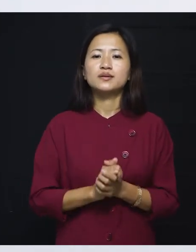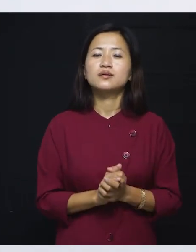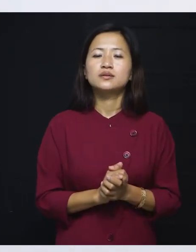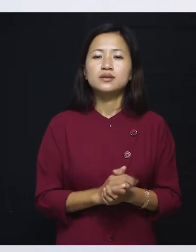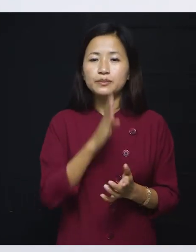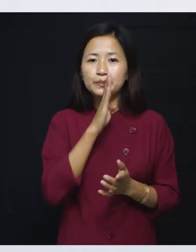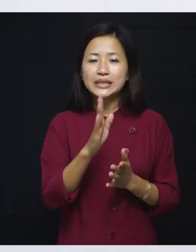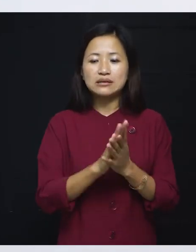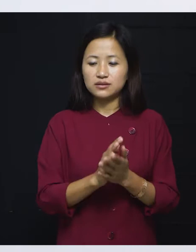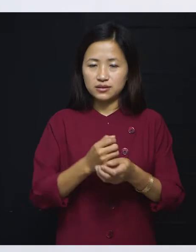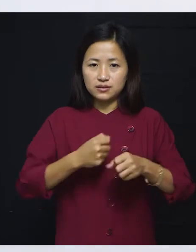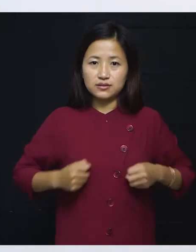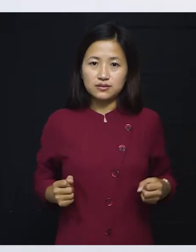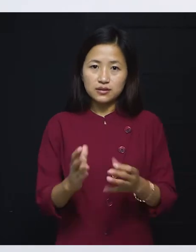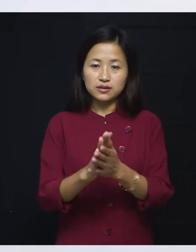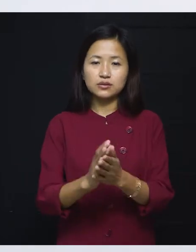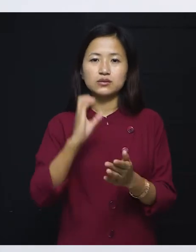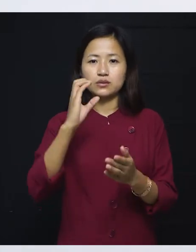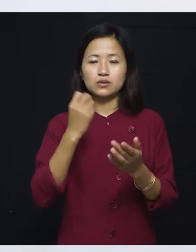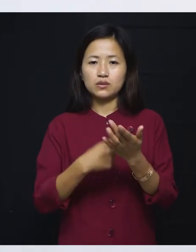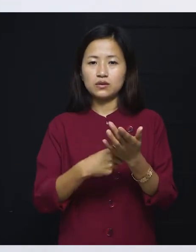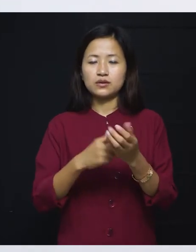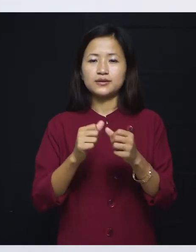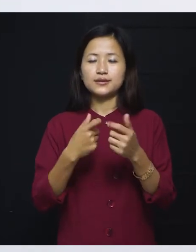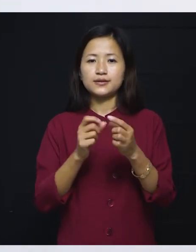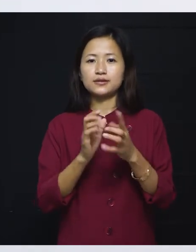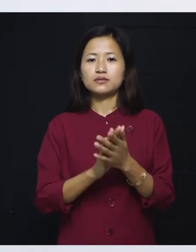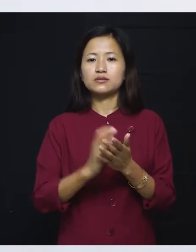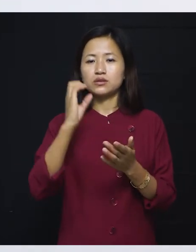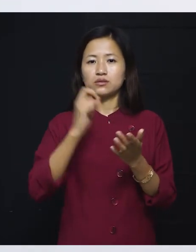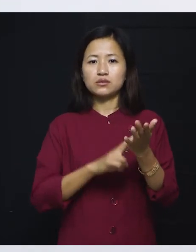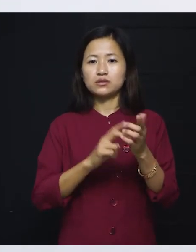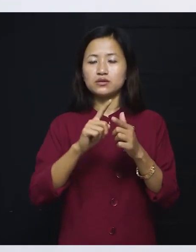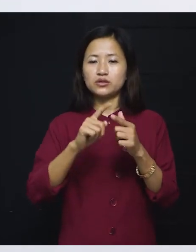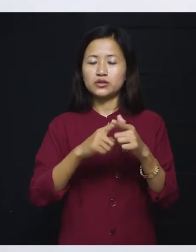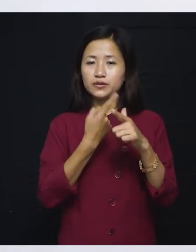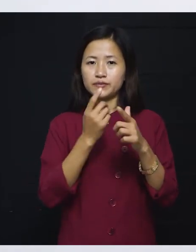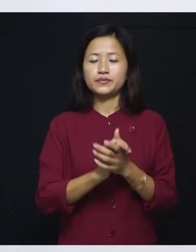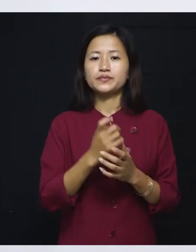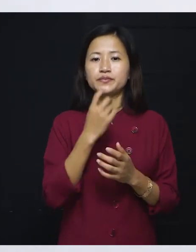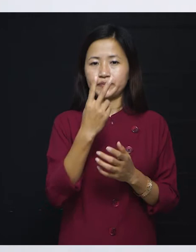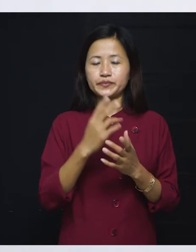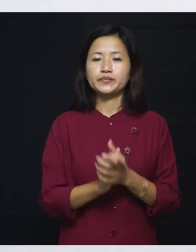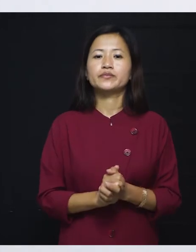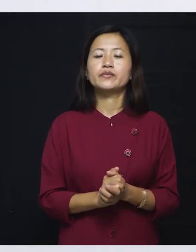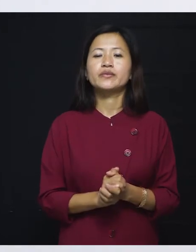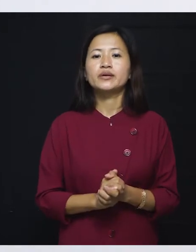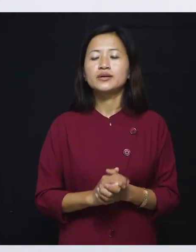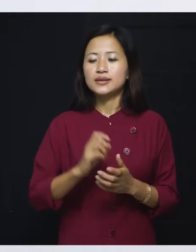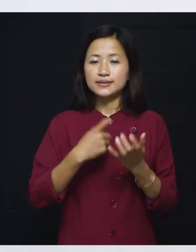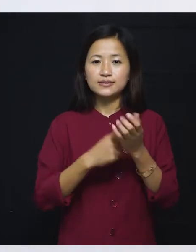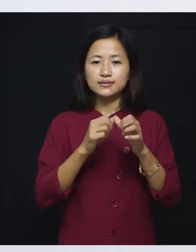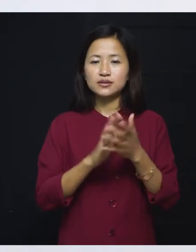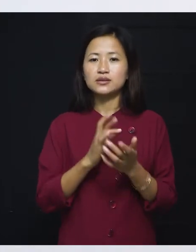because it started with a coordinate conjunctions. Okay, it started with a coordinate conjunction, and that is the